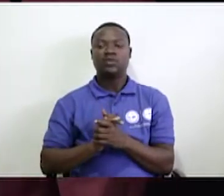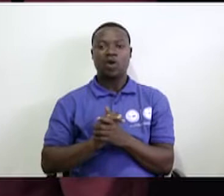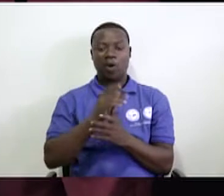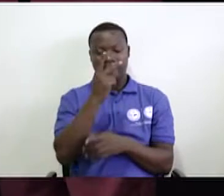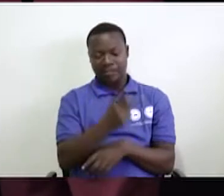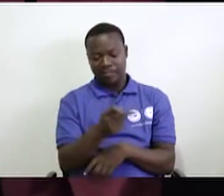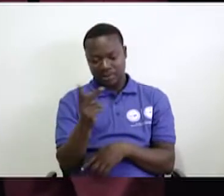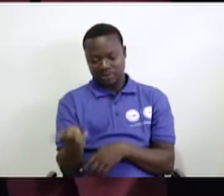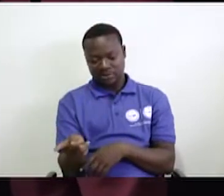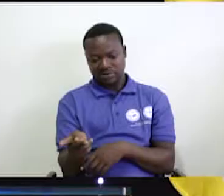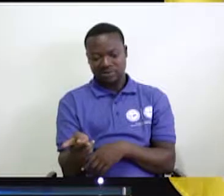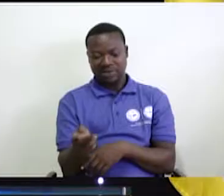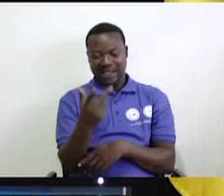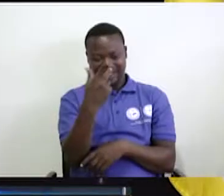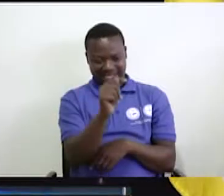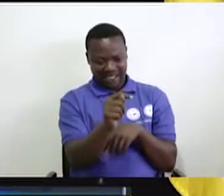The word "there"